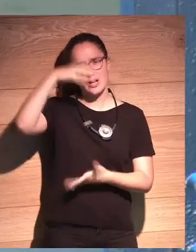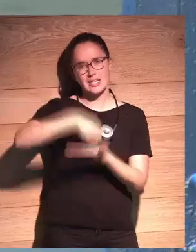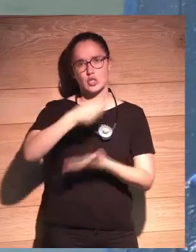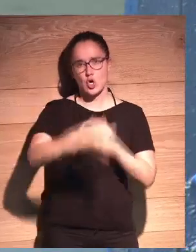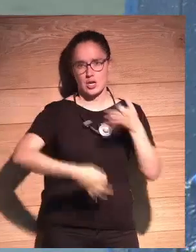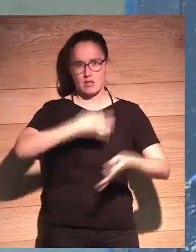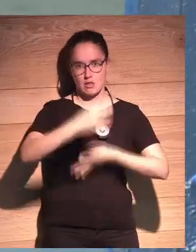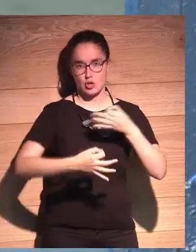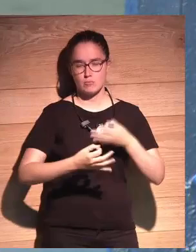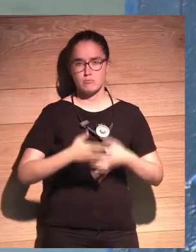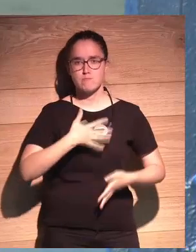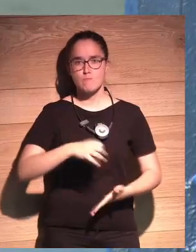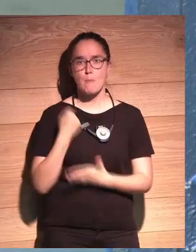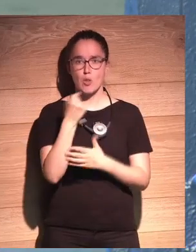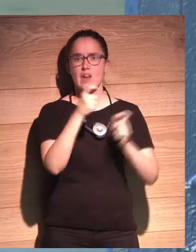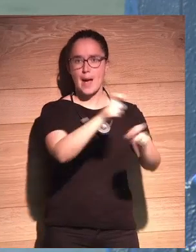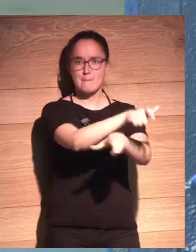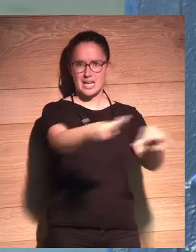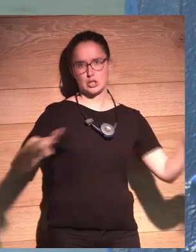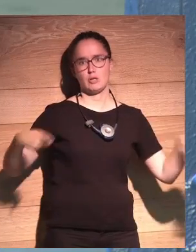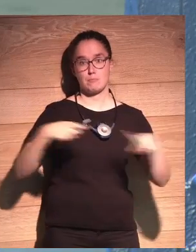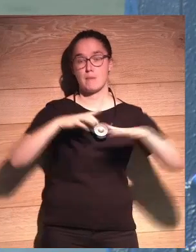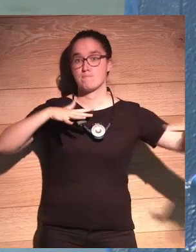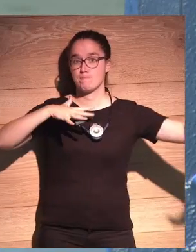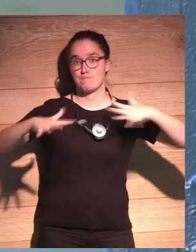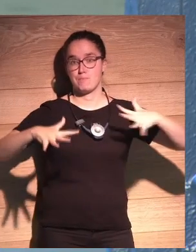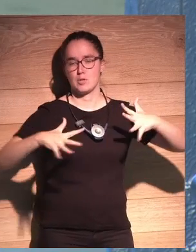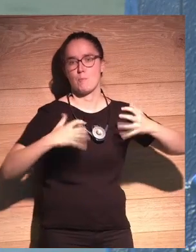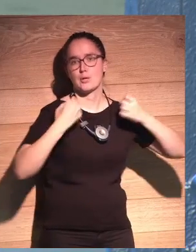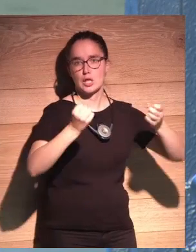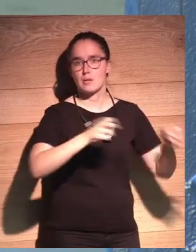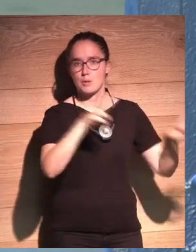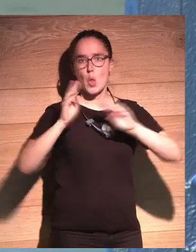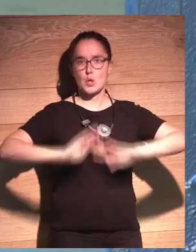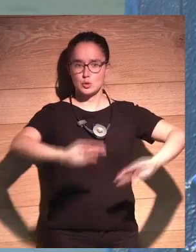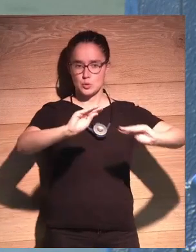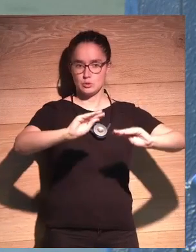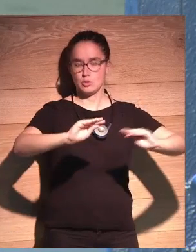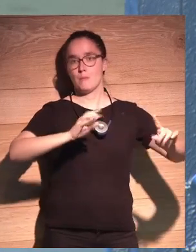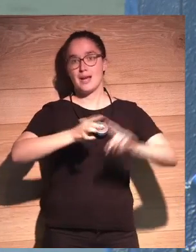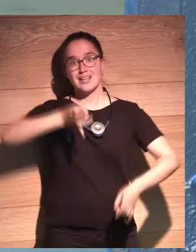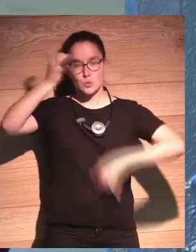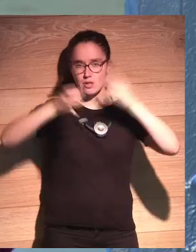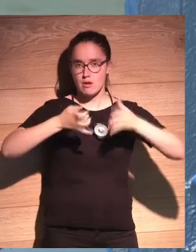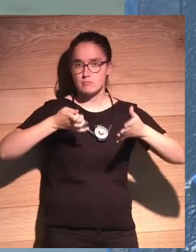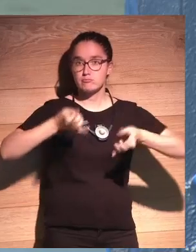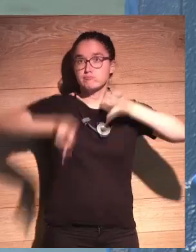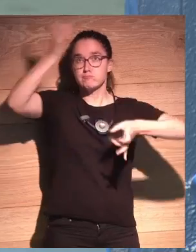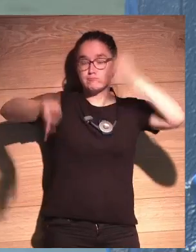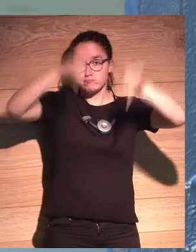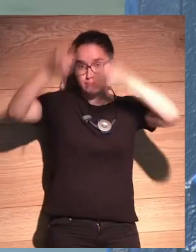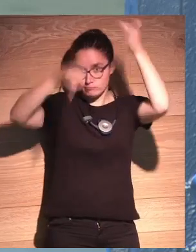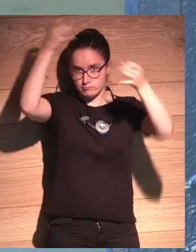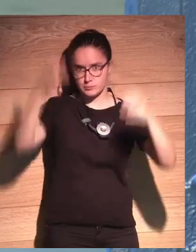The theory of Jose regarding innovation proposes a cultural change in organizations, empowering